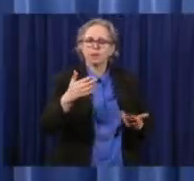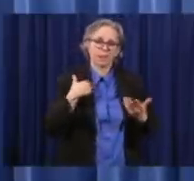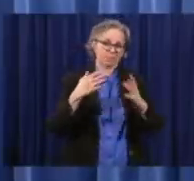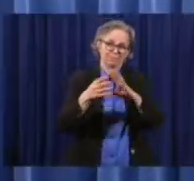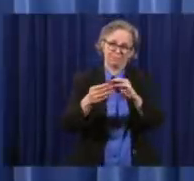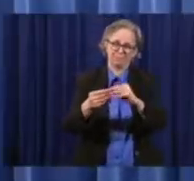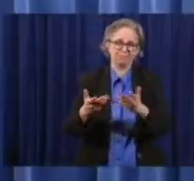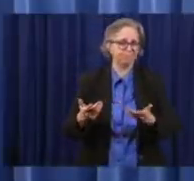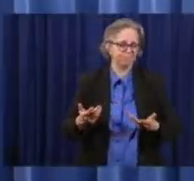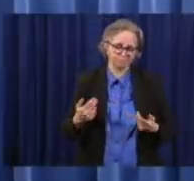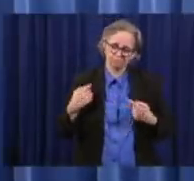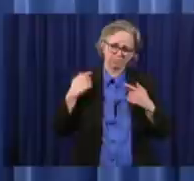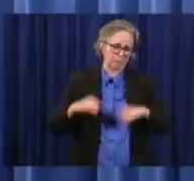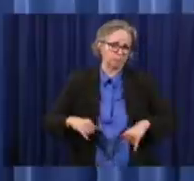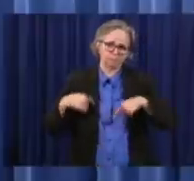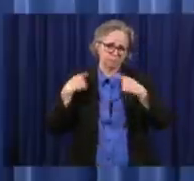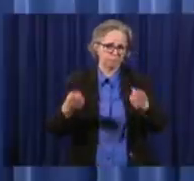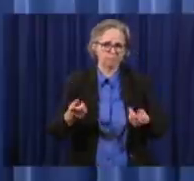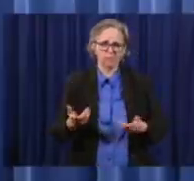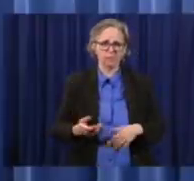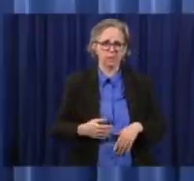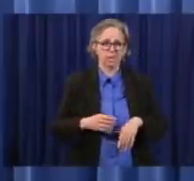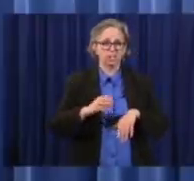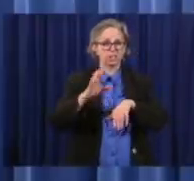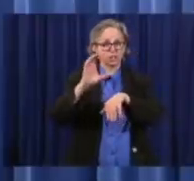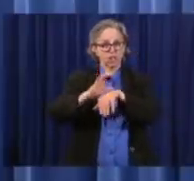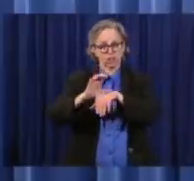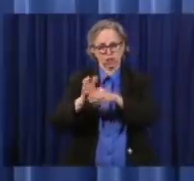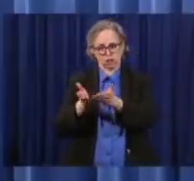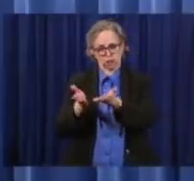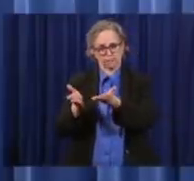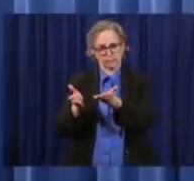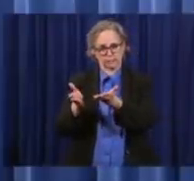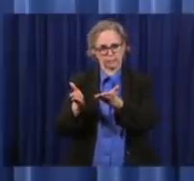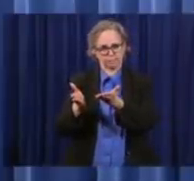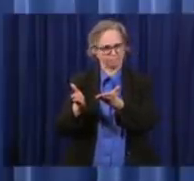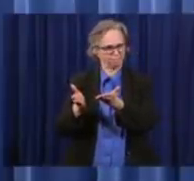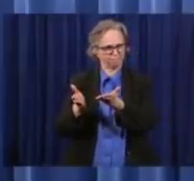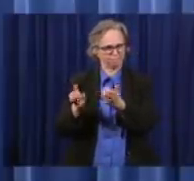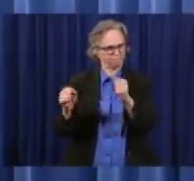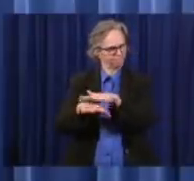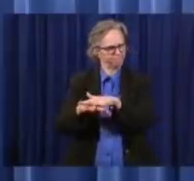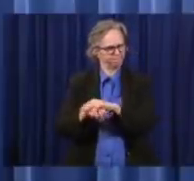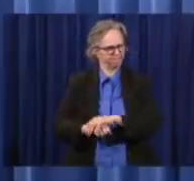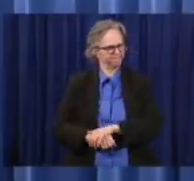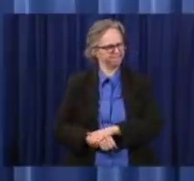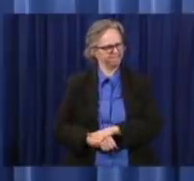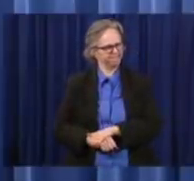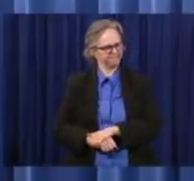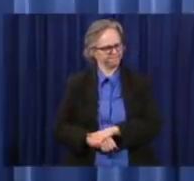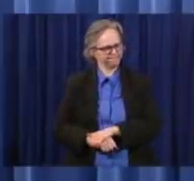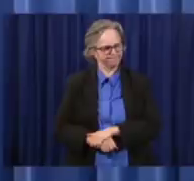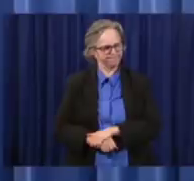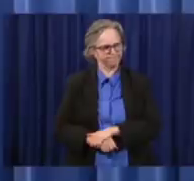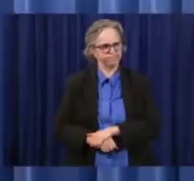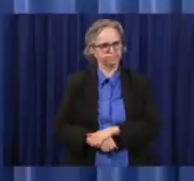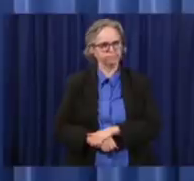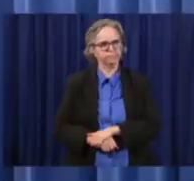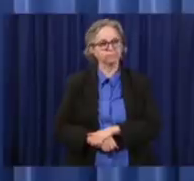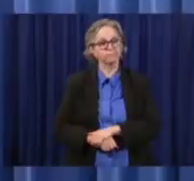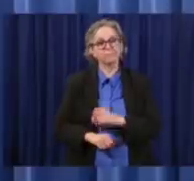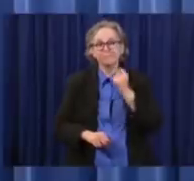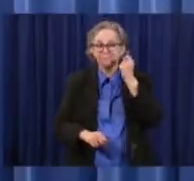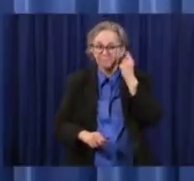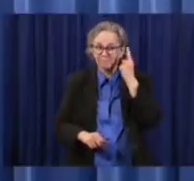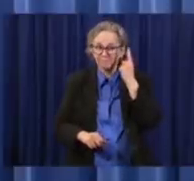is, the church service, we are not going to tell a church what to do or what not